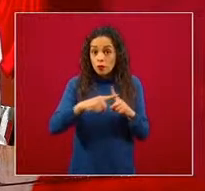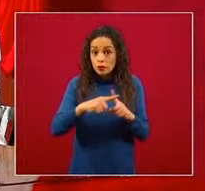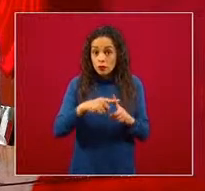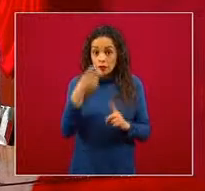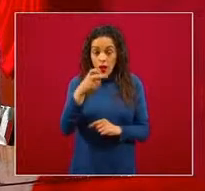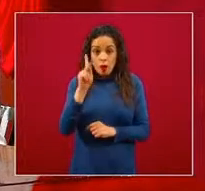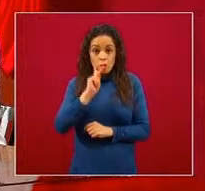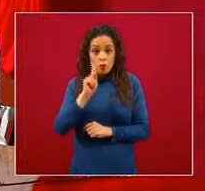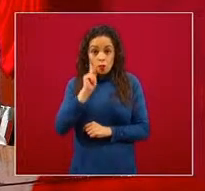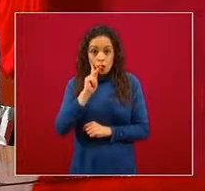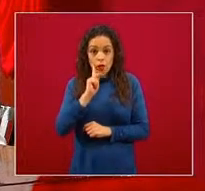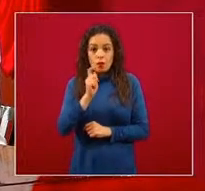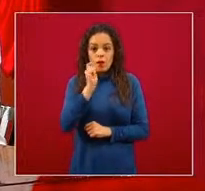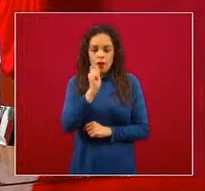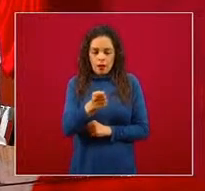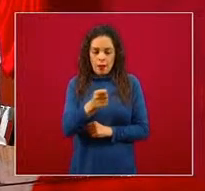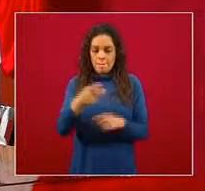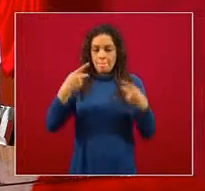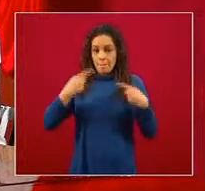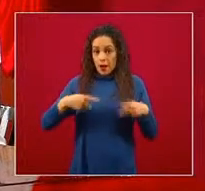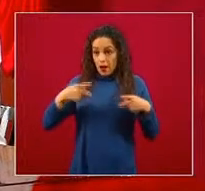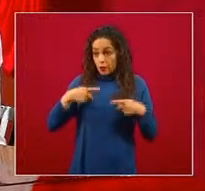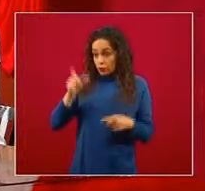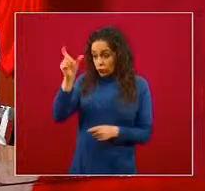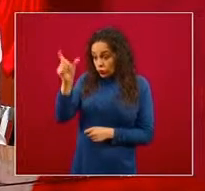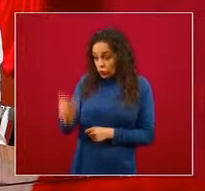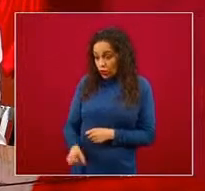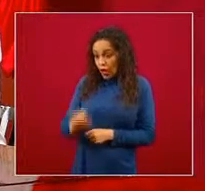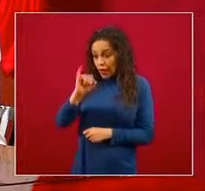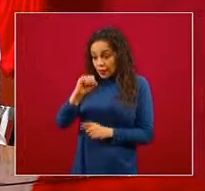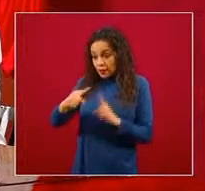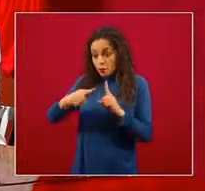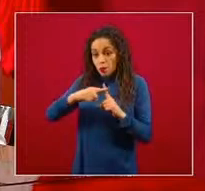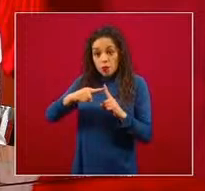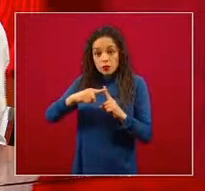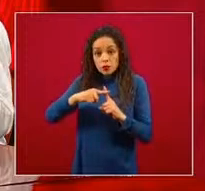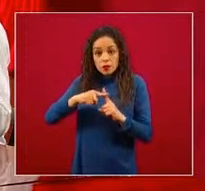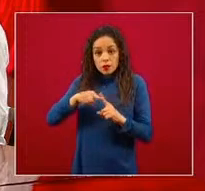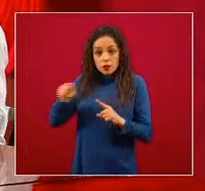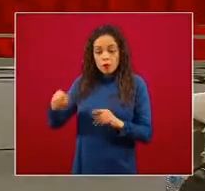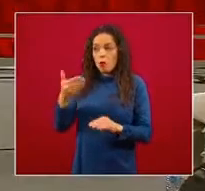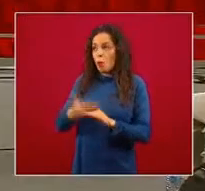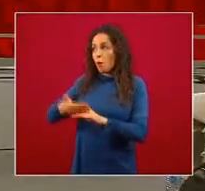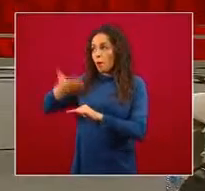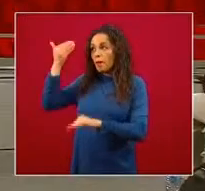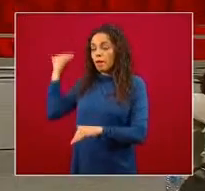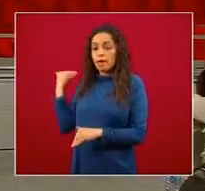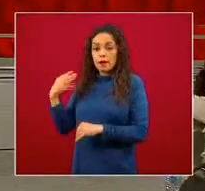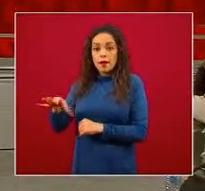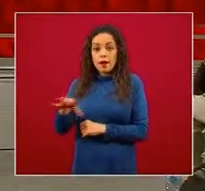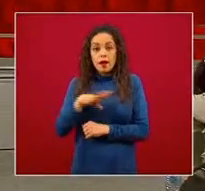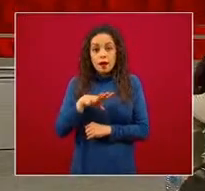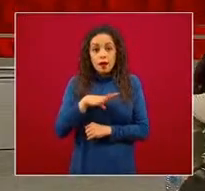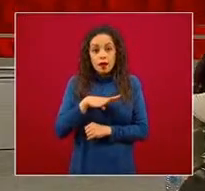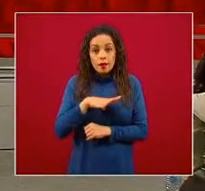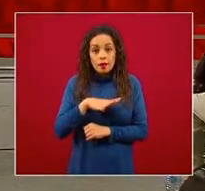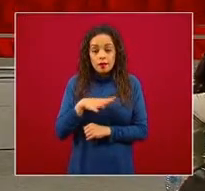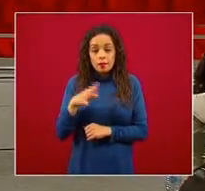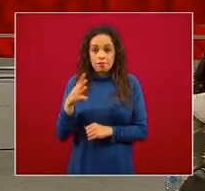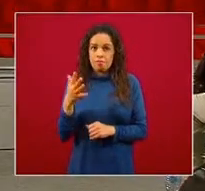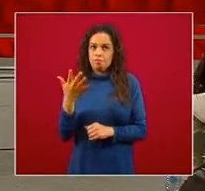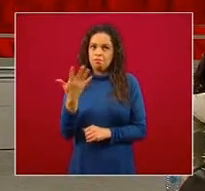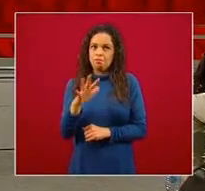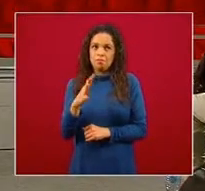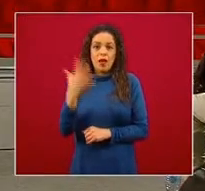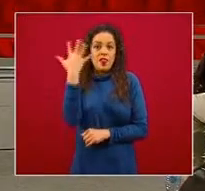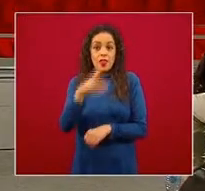with these tests, so let's say a person has a positive result, this means that in the past, at least